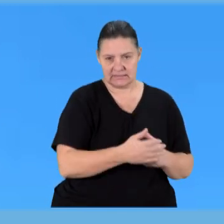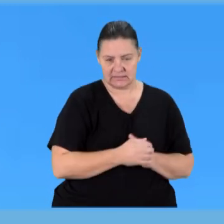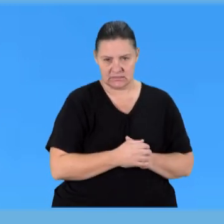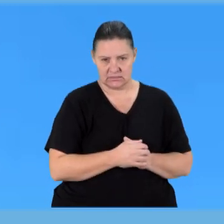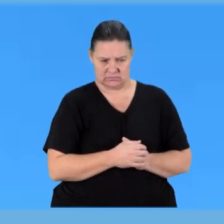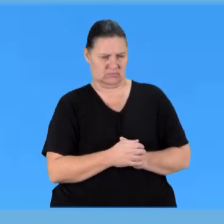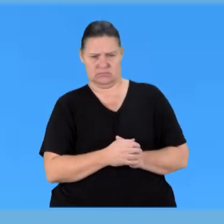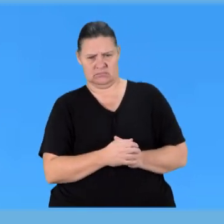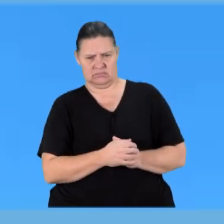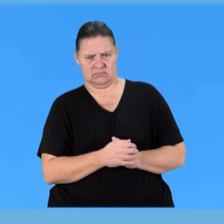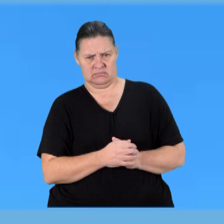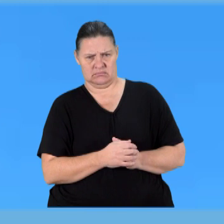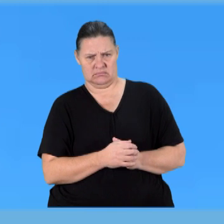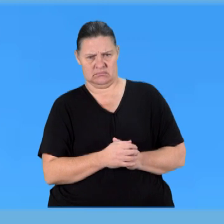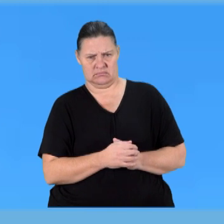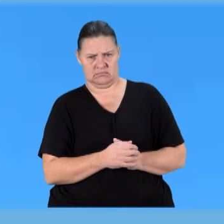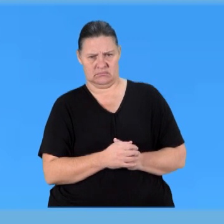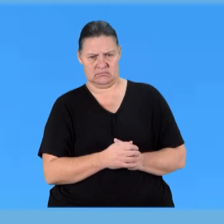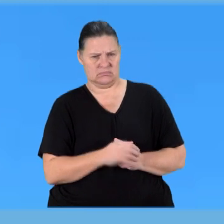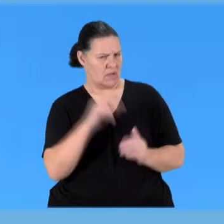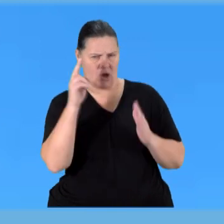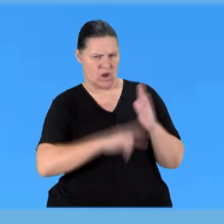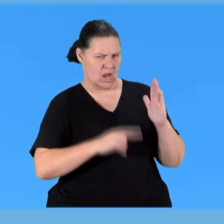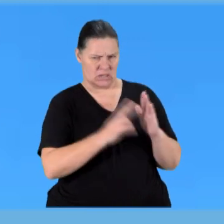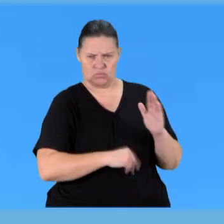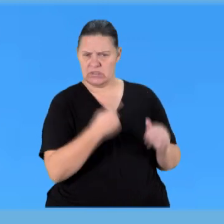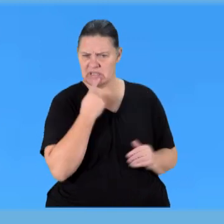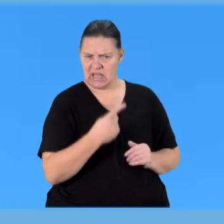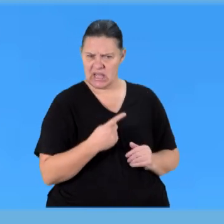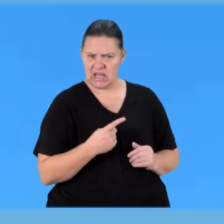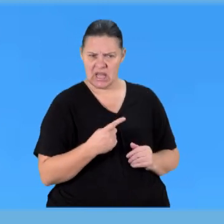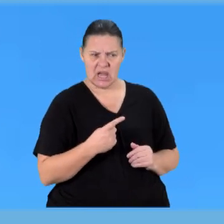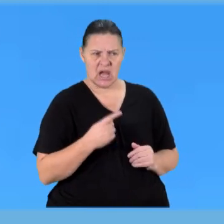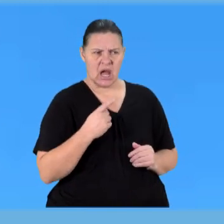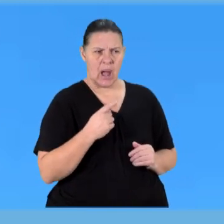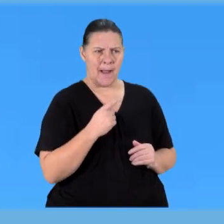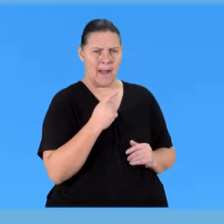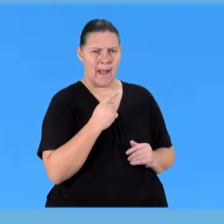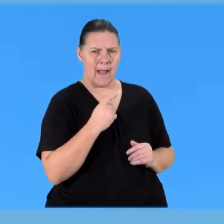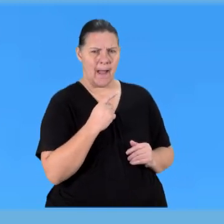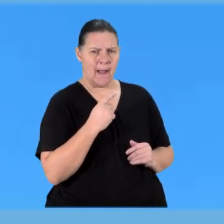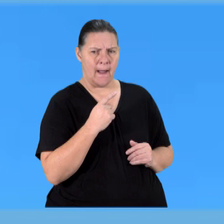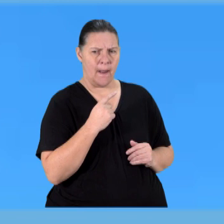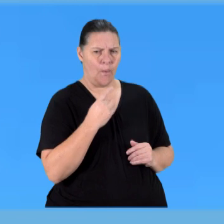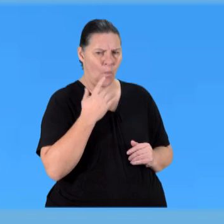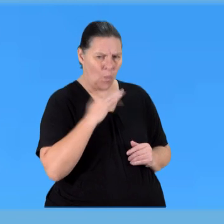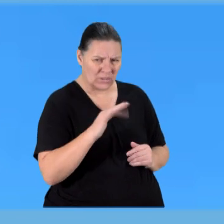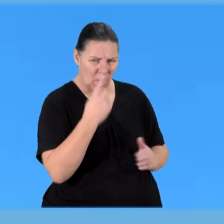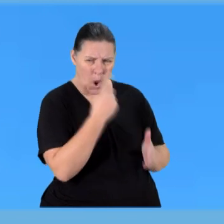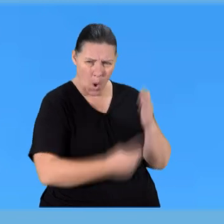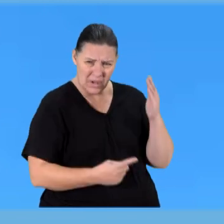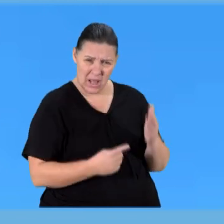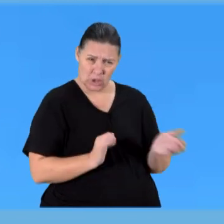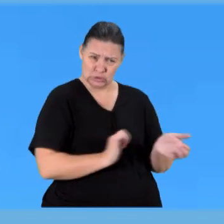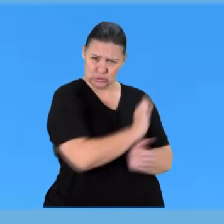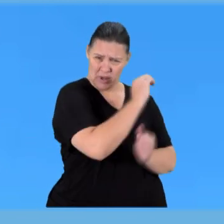solid phase. I have never read whereby now the particle model says that water